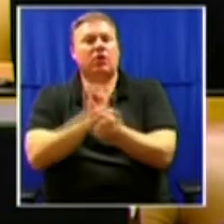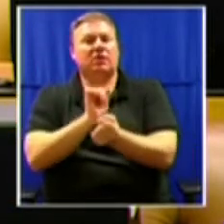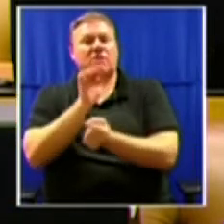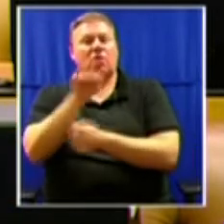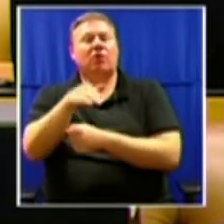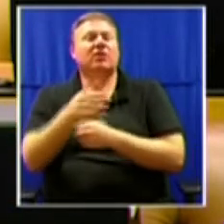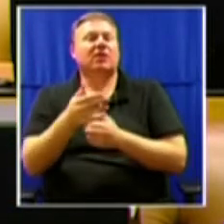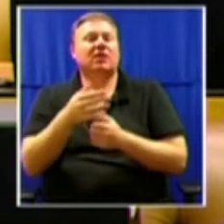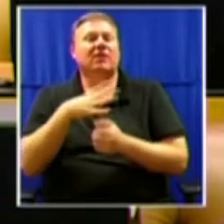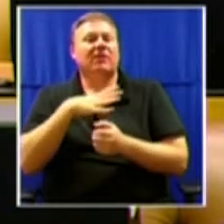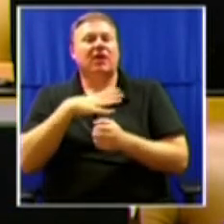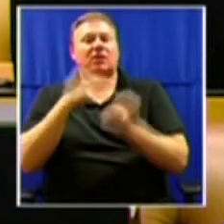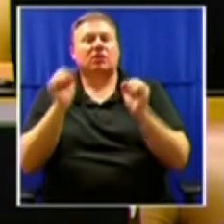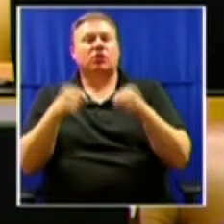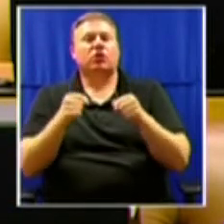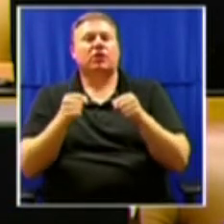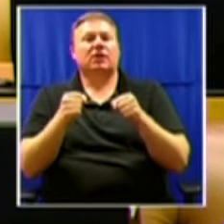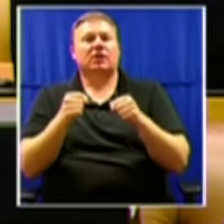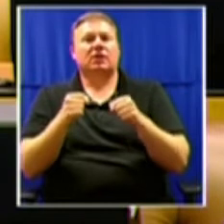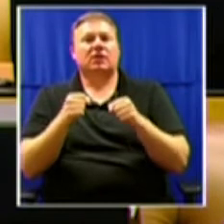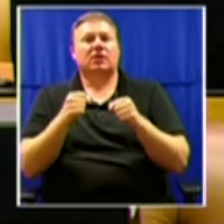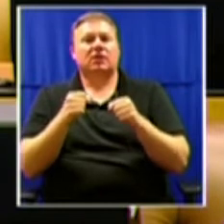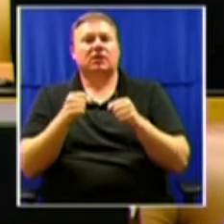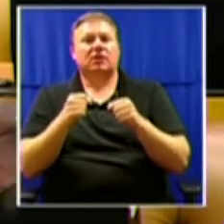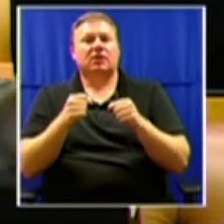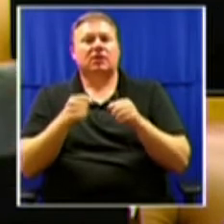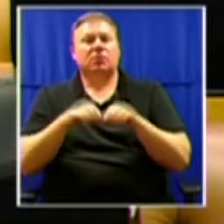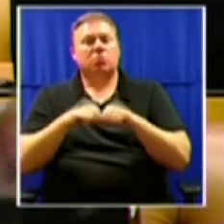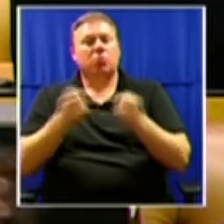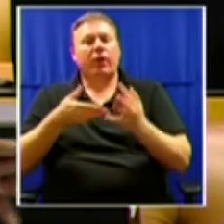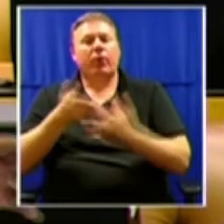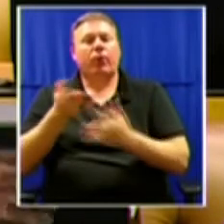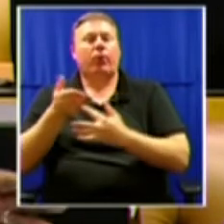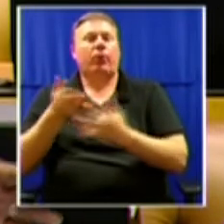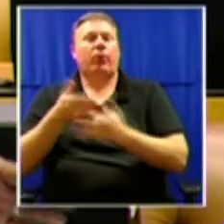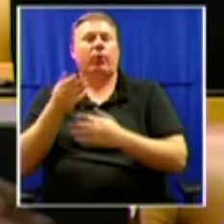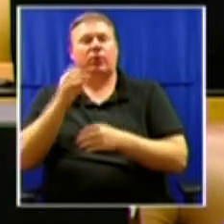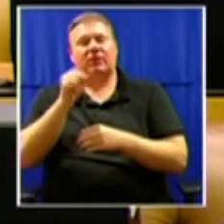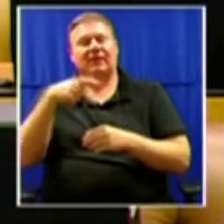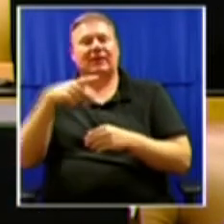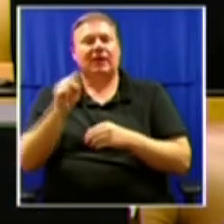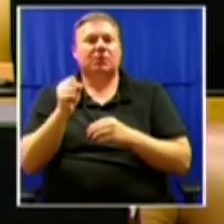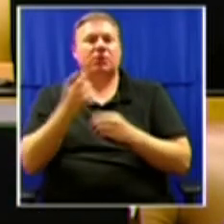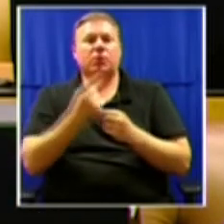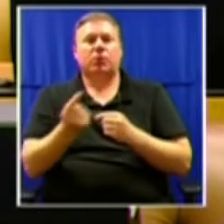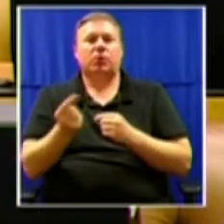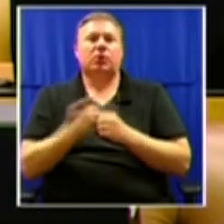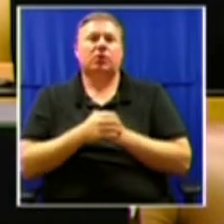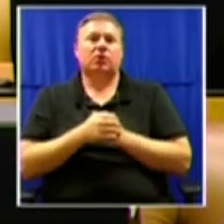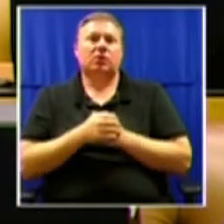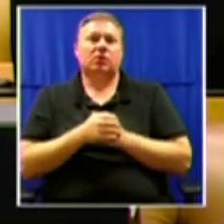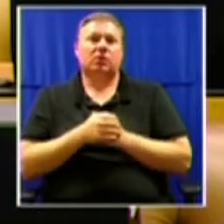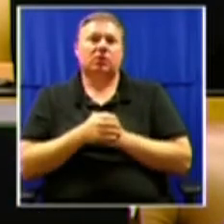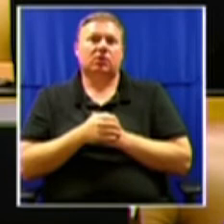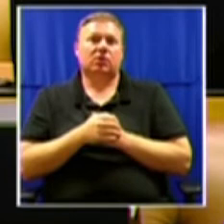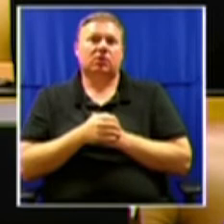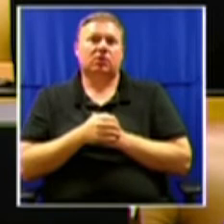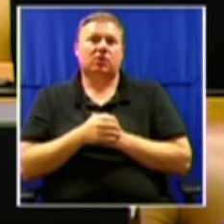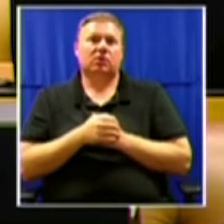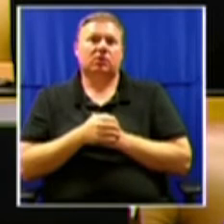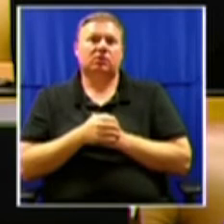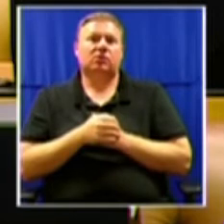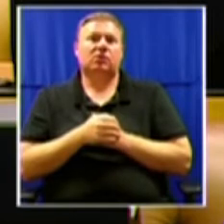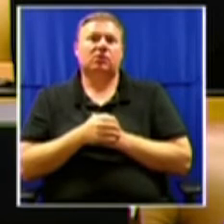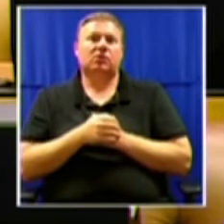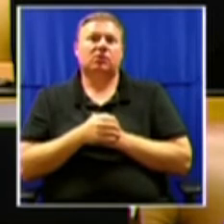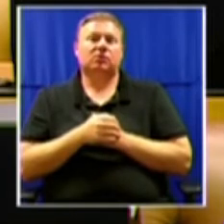with him. There are serious breakthroughs that are made by the South African police and the justice criminal system going forward,